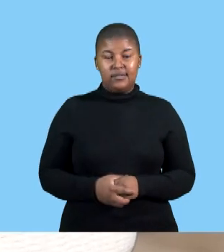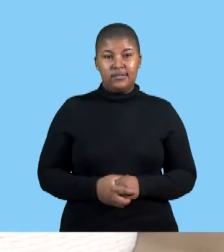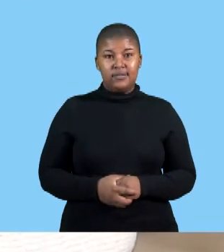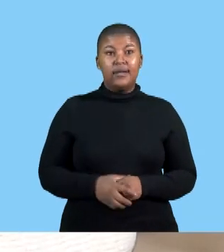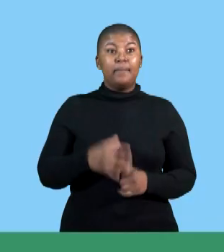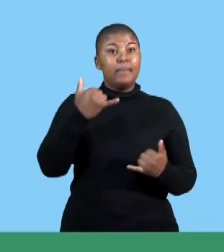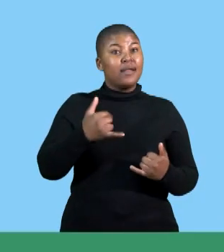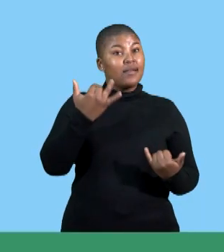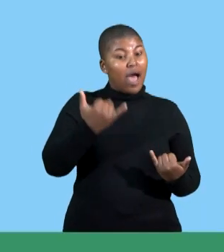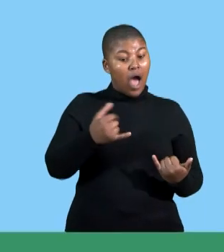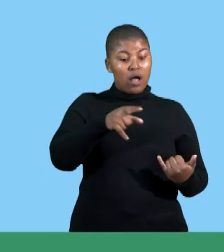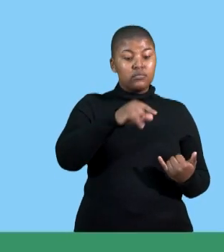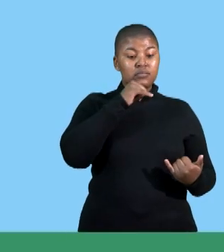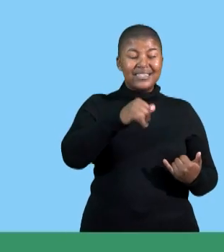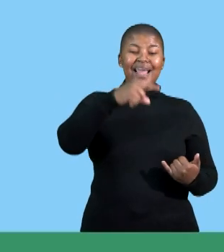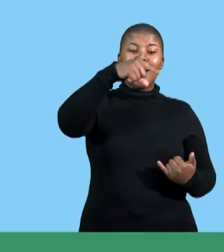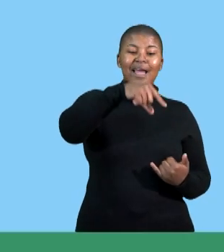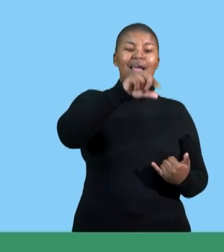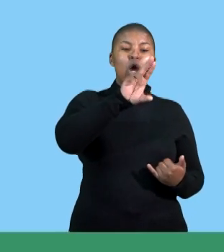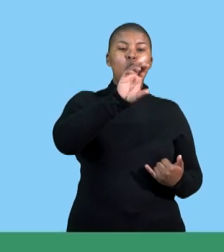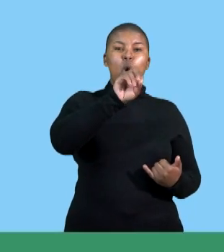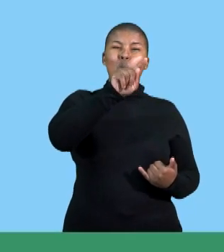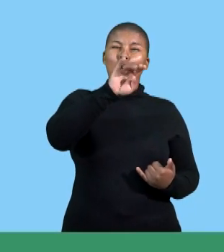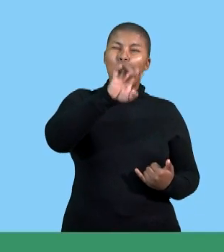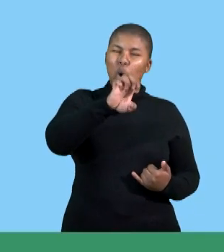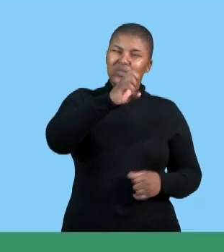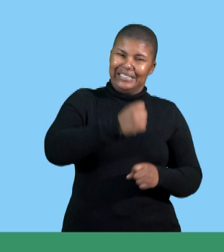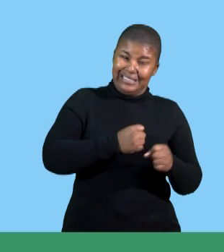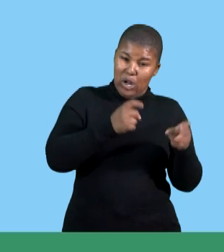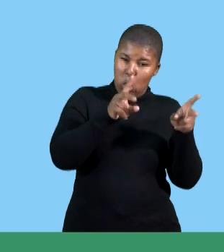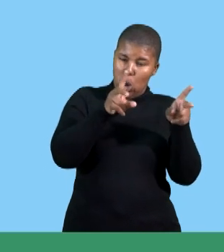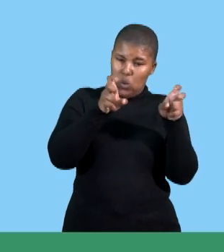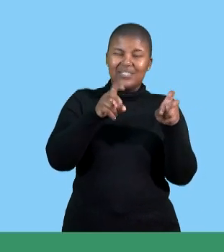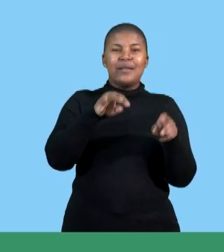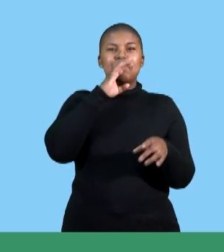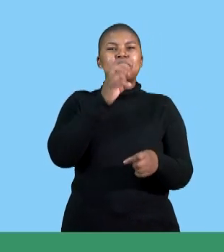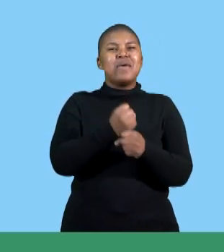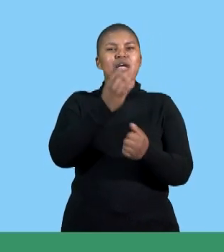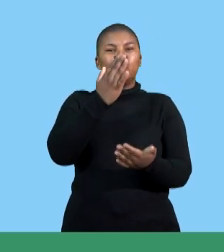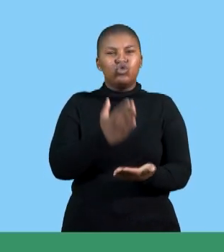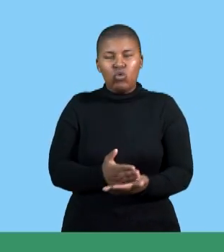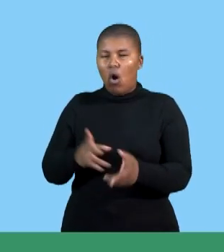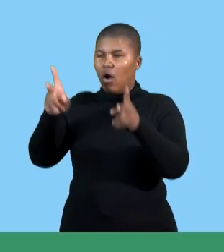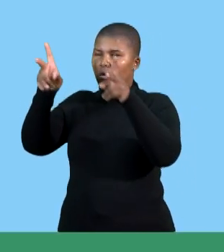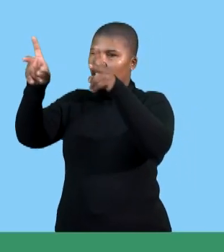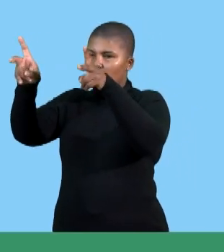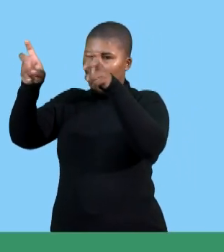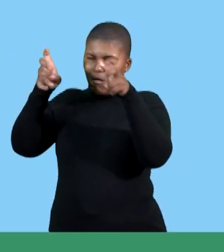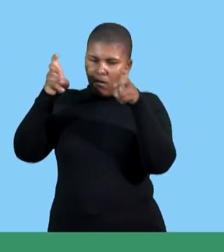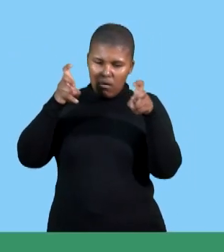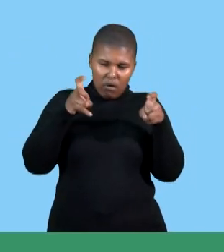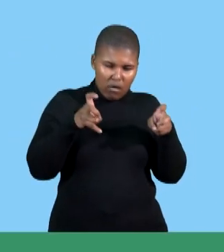When required to quote from the scenario, rewrite, very important, that is a key word, rewrite the